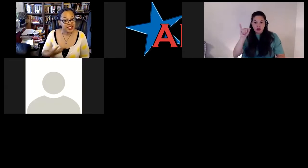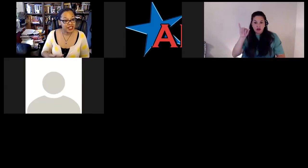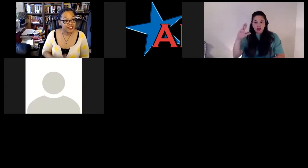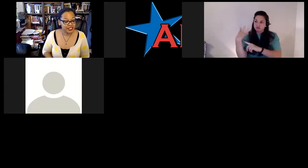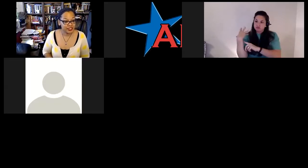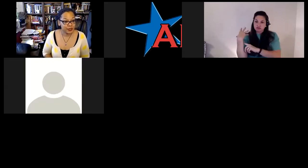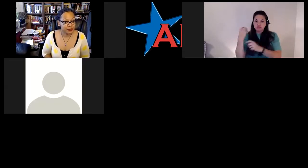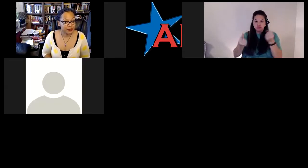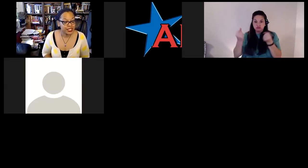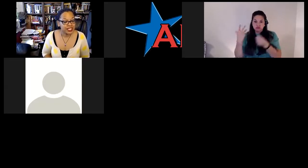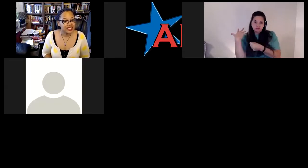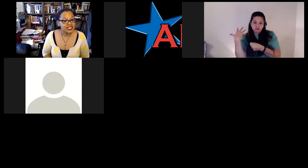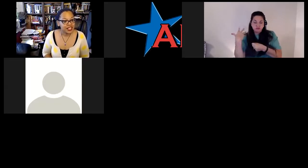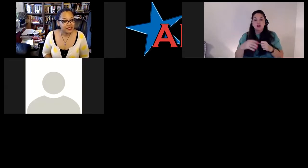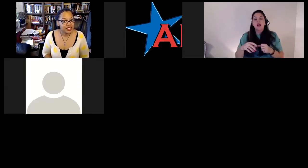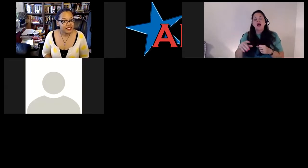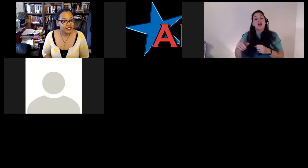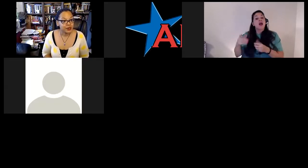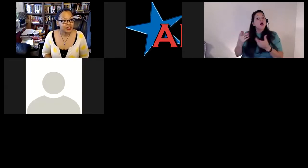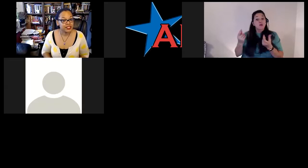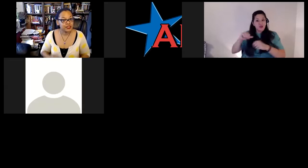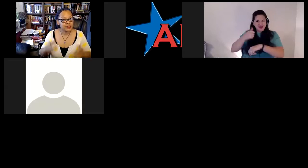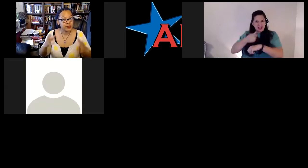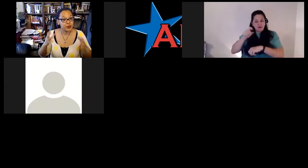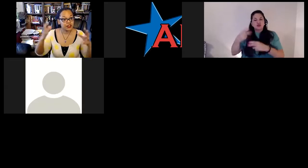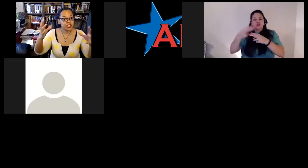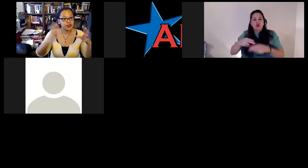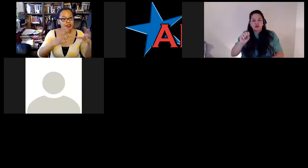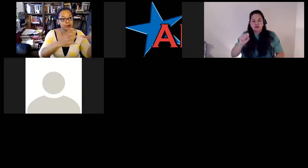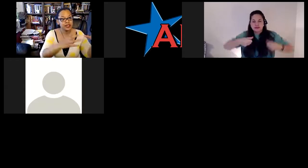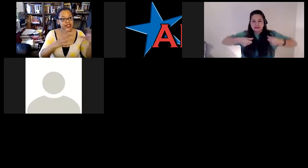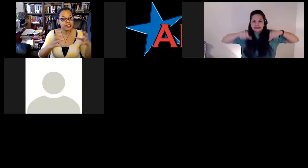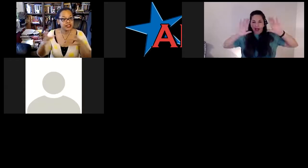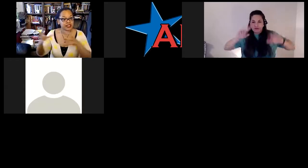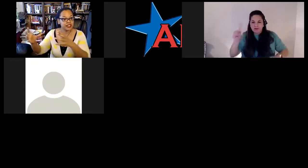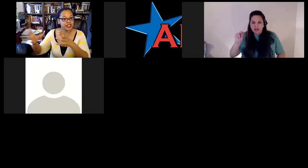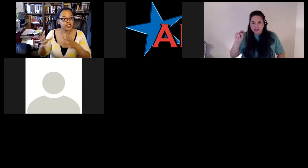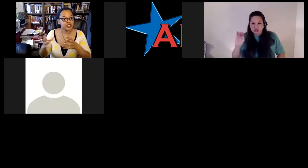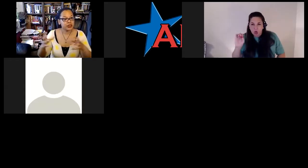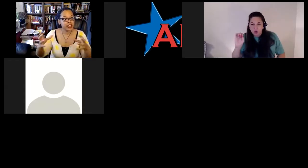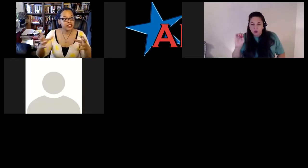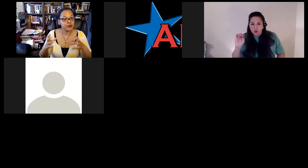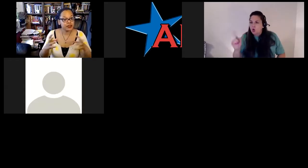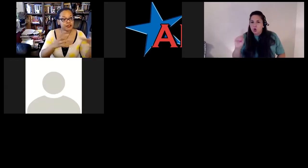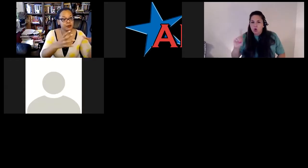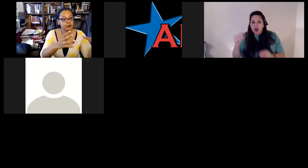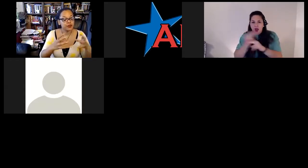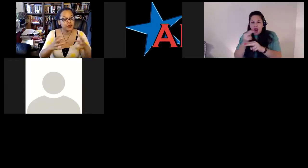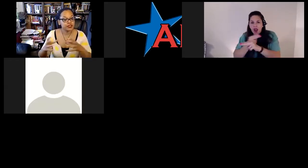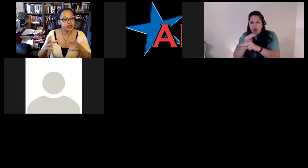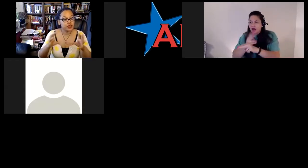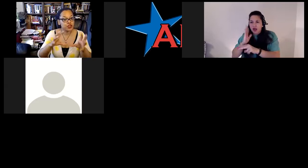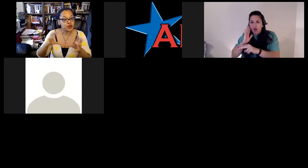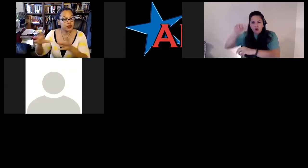called a sacrifice zone. A sacrifice zone is where they're going to place this so that the runoff and